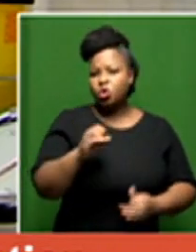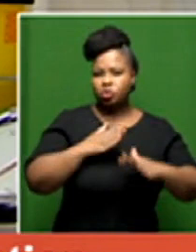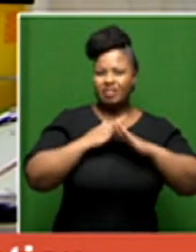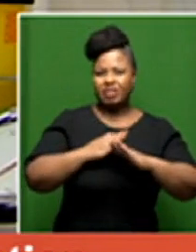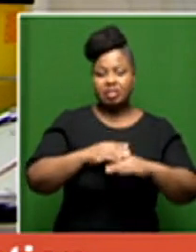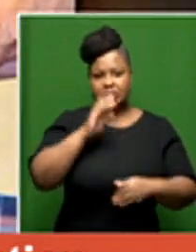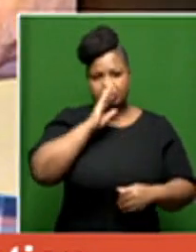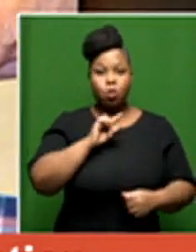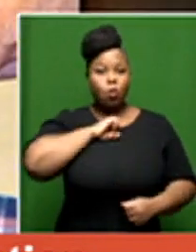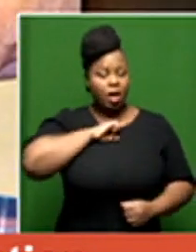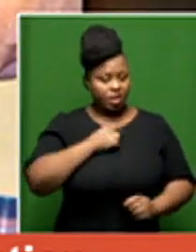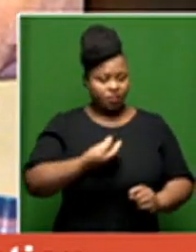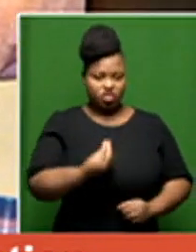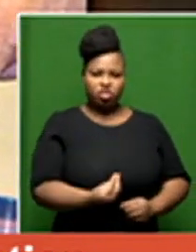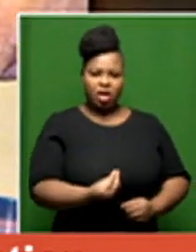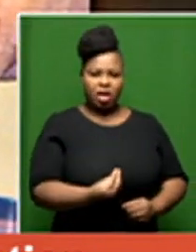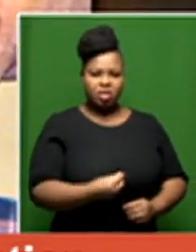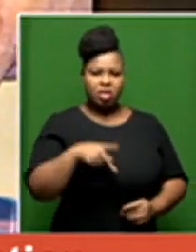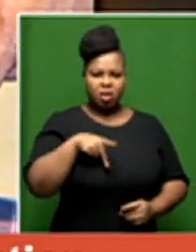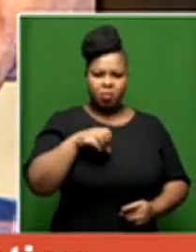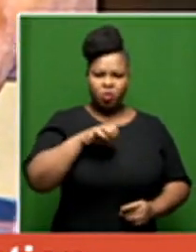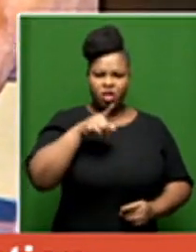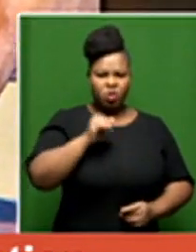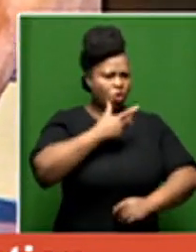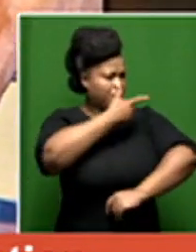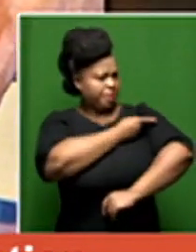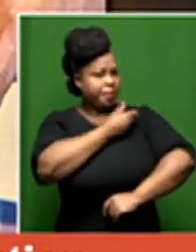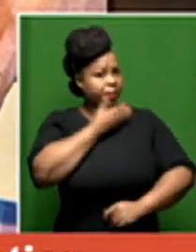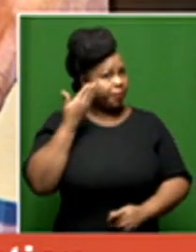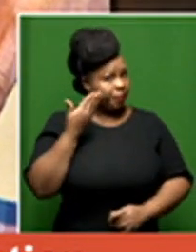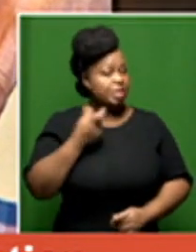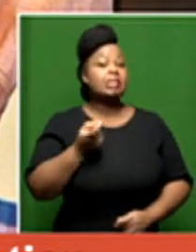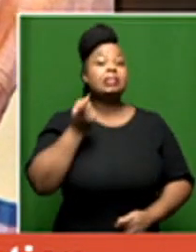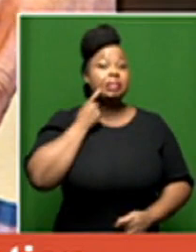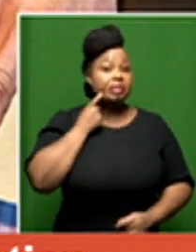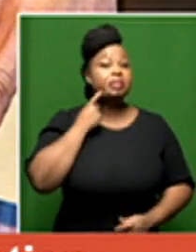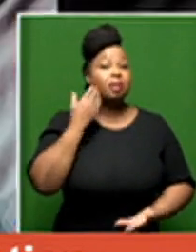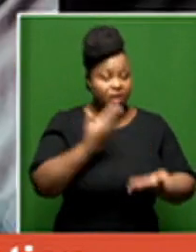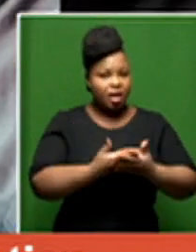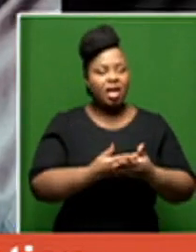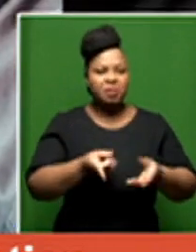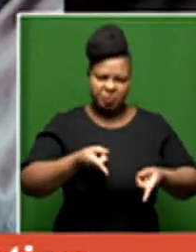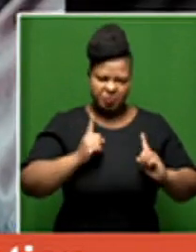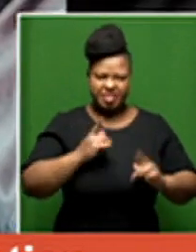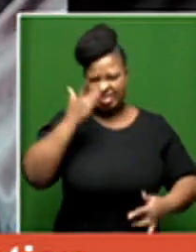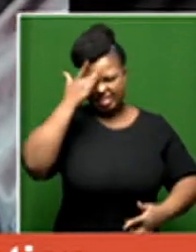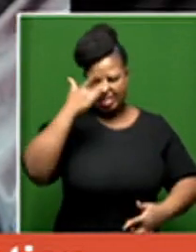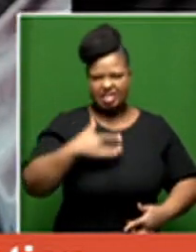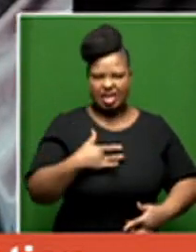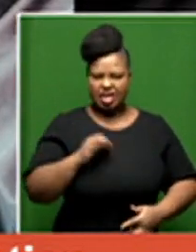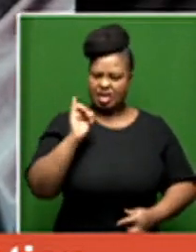with polio, if a child doesn't get polio vaccine, they are more susceptible to getting